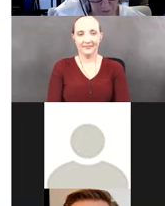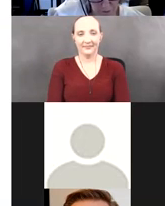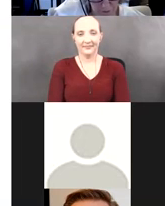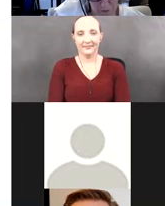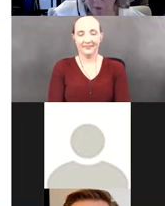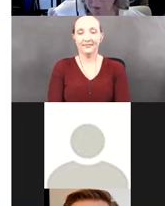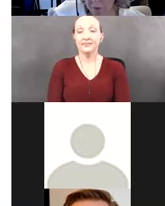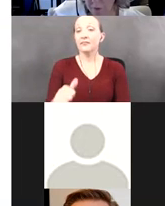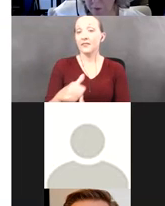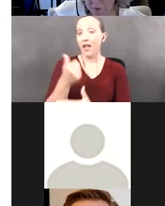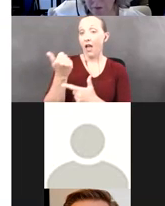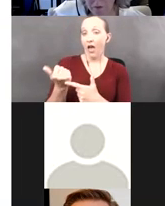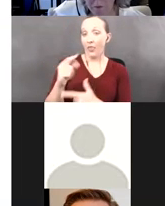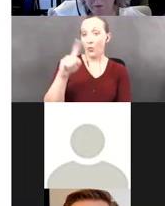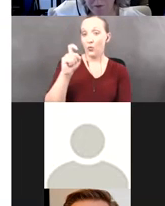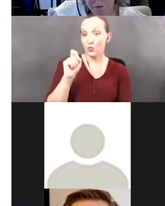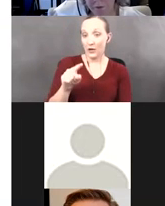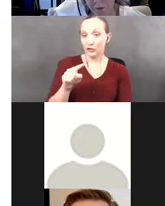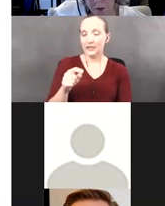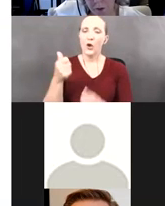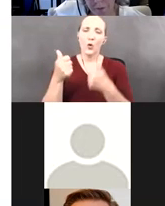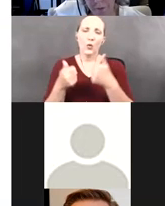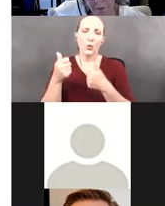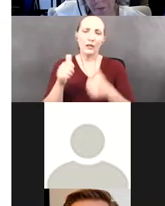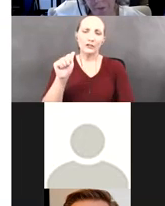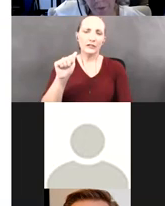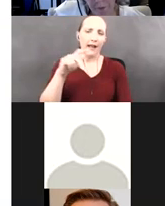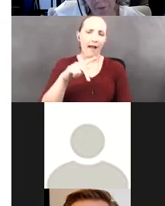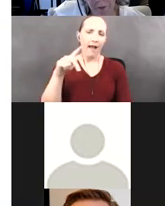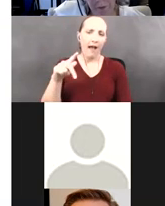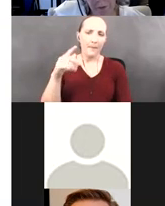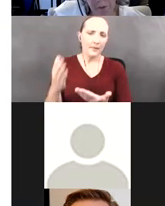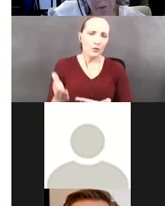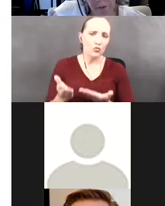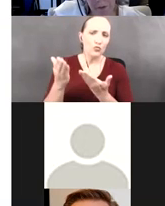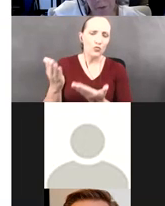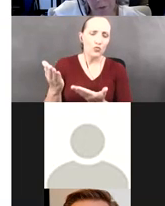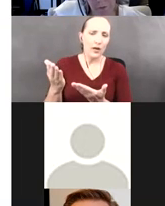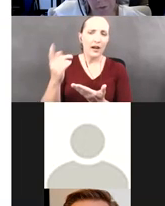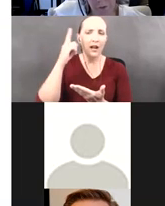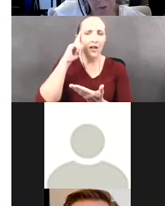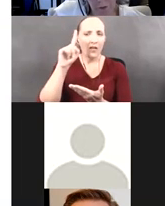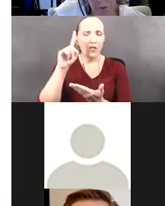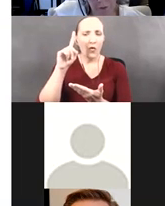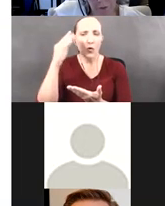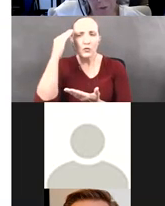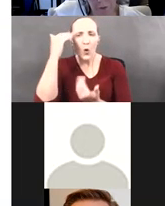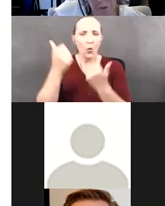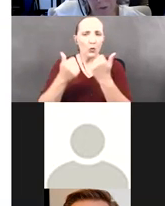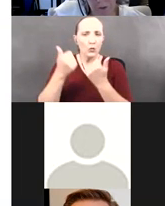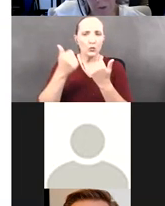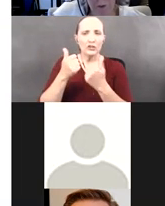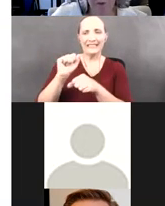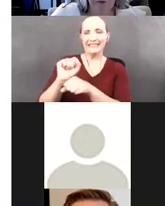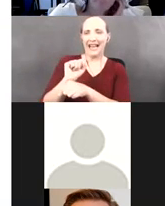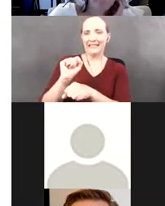We had another question come through that says, which application is recommended to know about which tasks Aplicación need es to be done? recomendada para